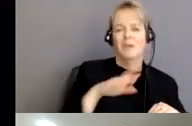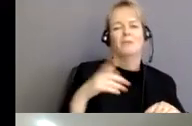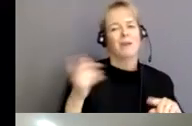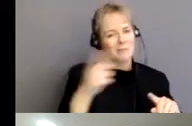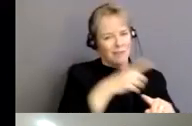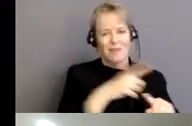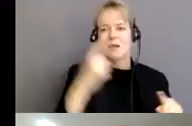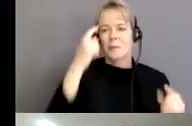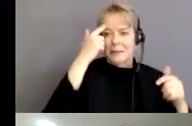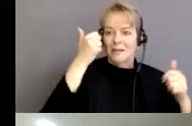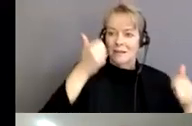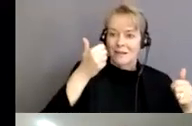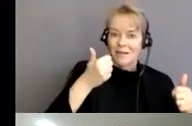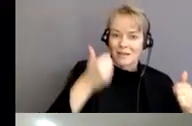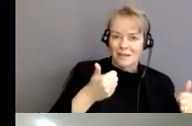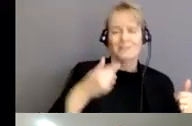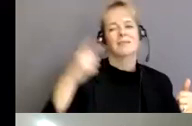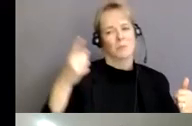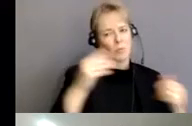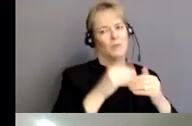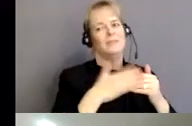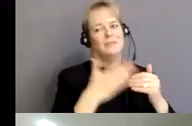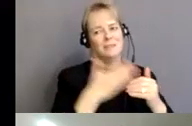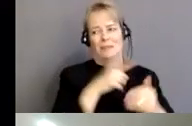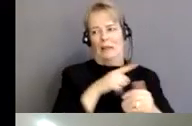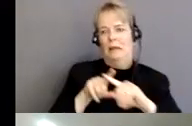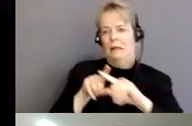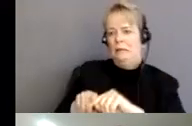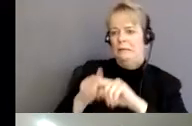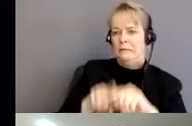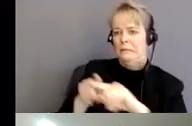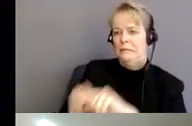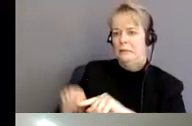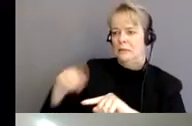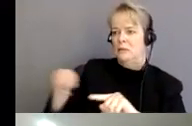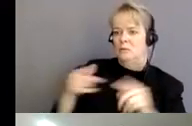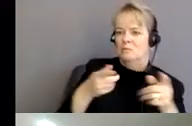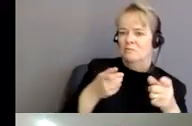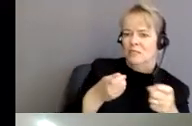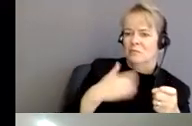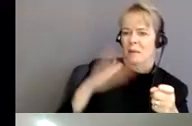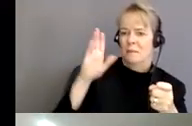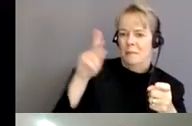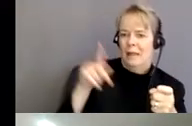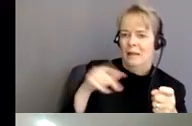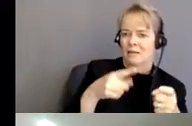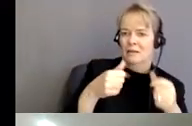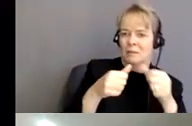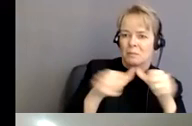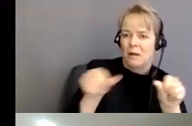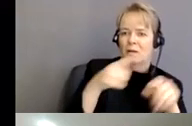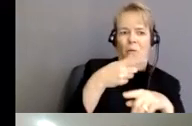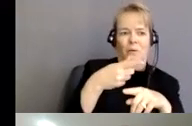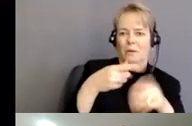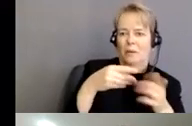vulnerable to abuse of finances because they rely on someone to manage their banking, they're paying their bills. And sometimes